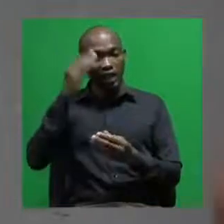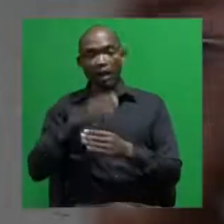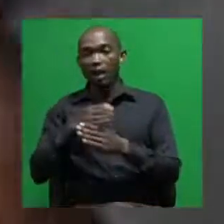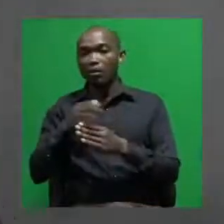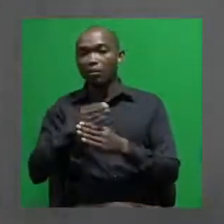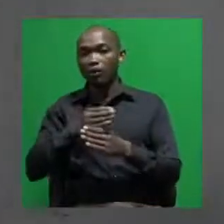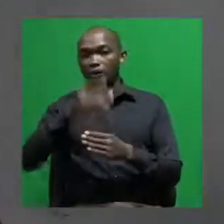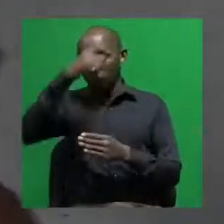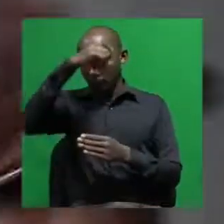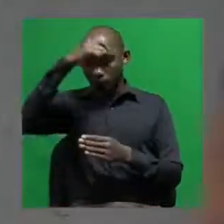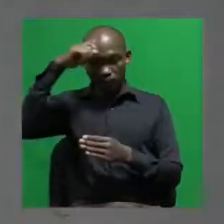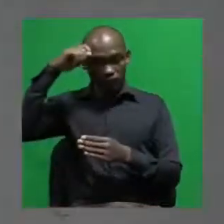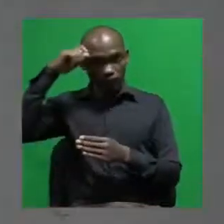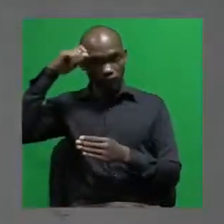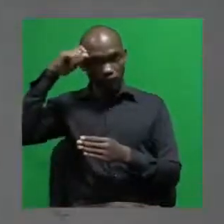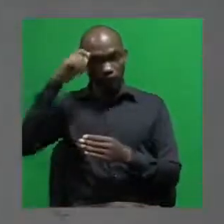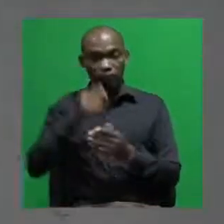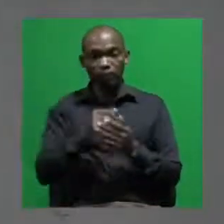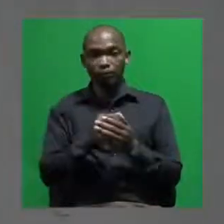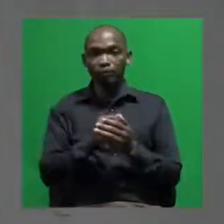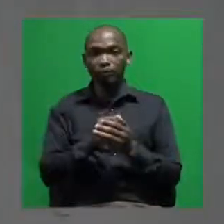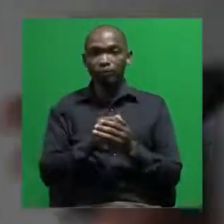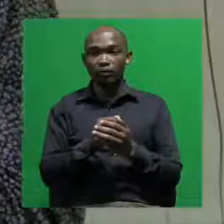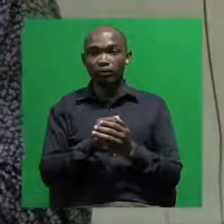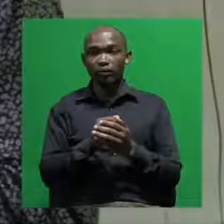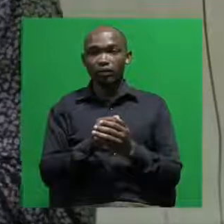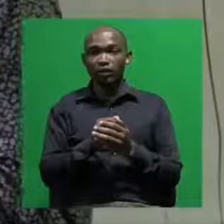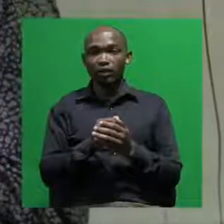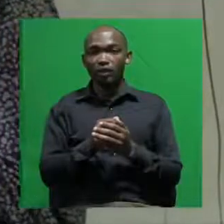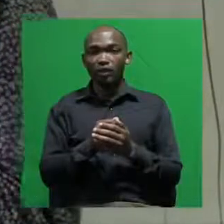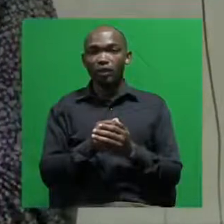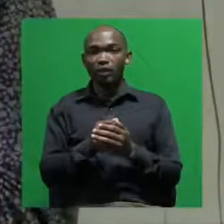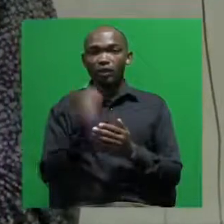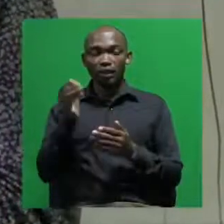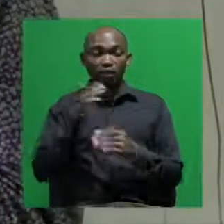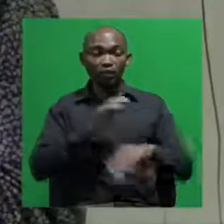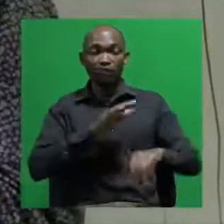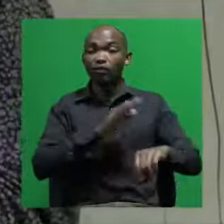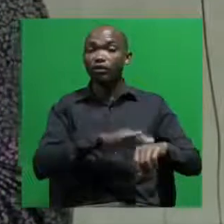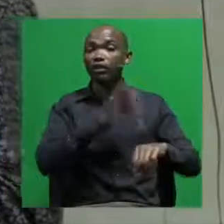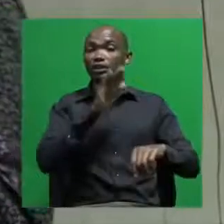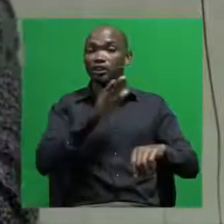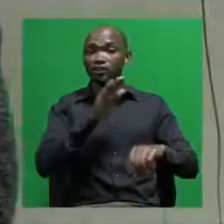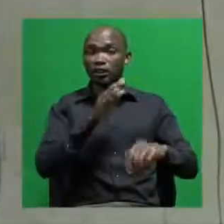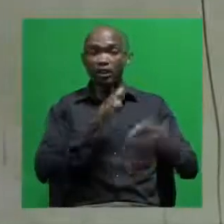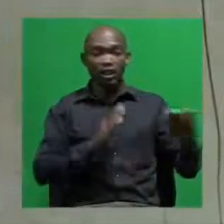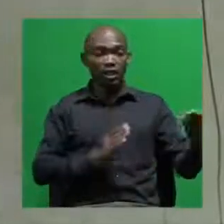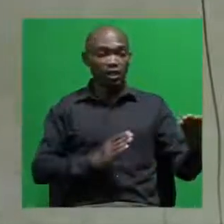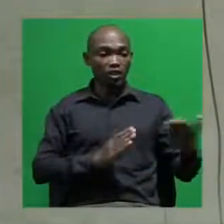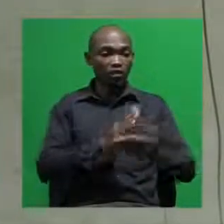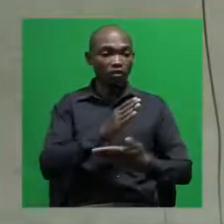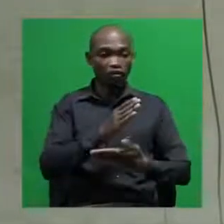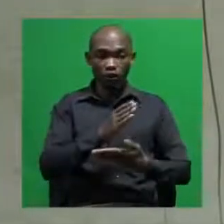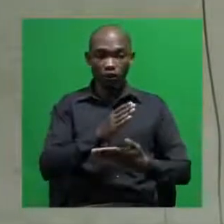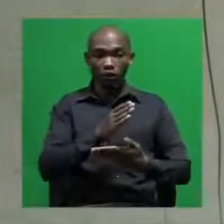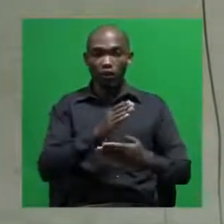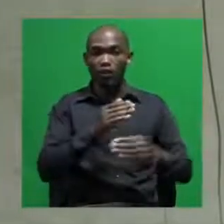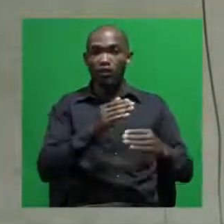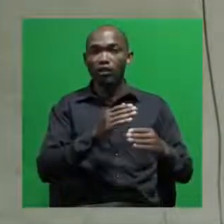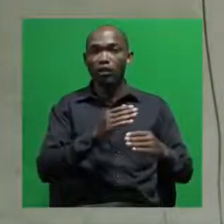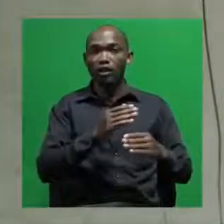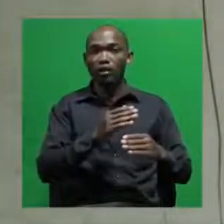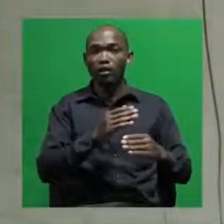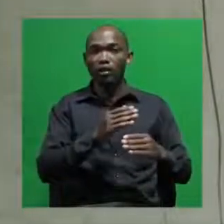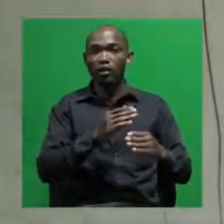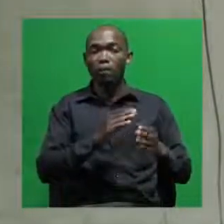the temperature upon the sense of touching and through the motion of the